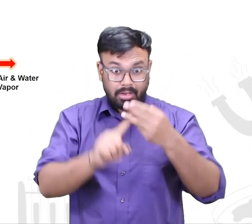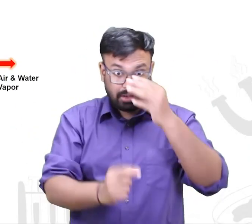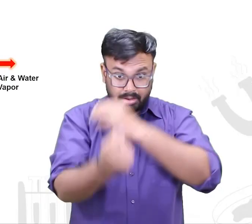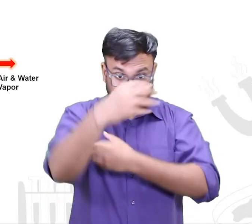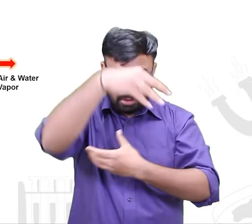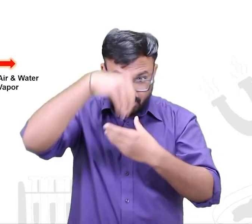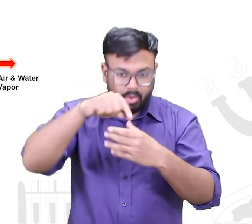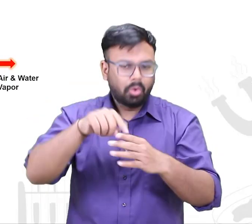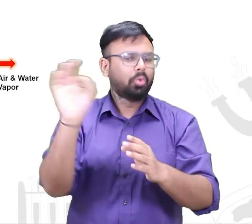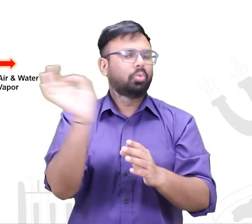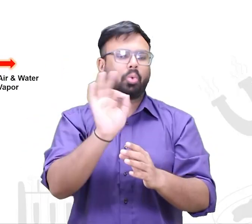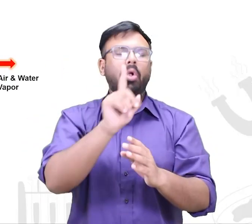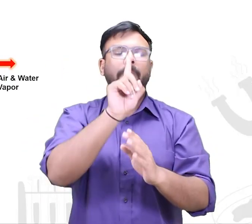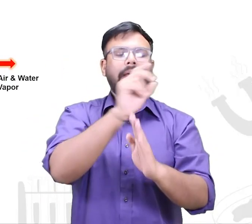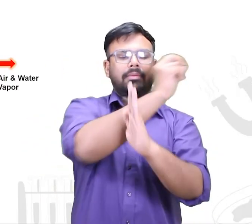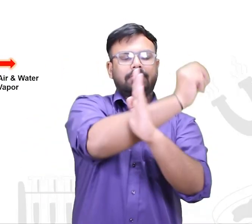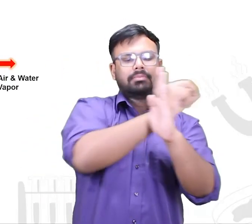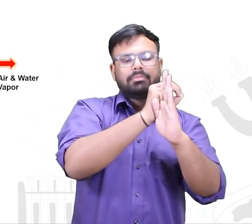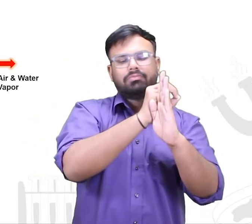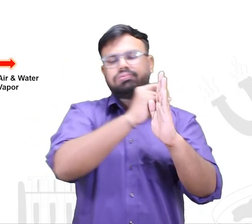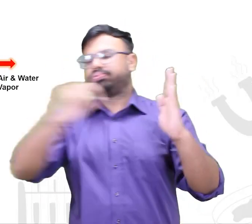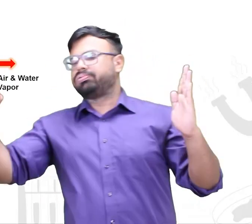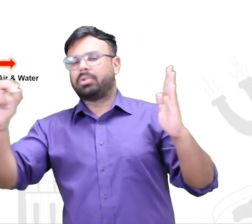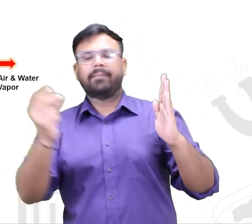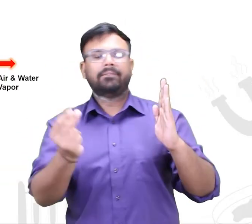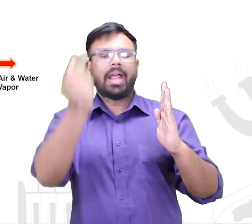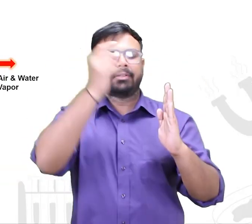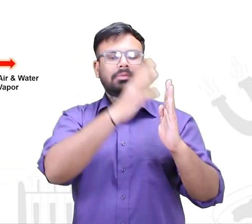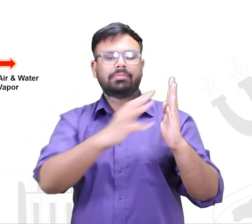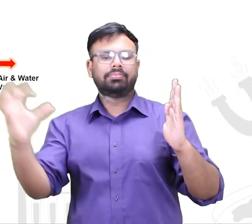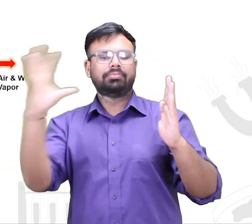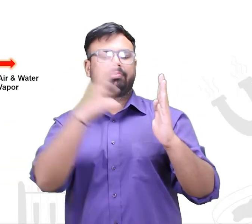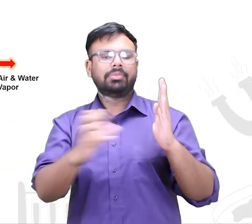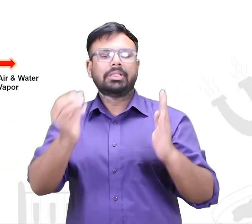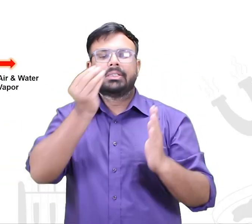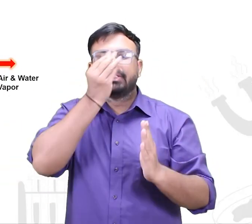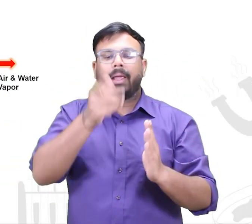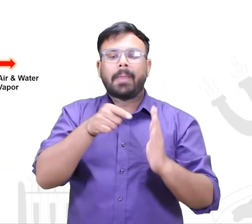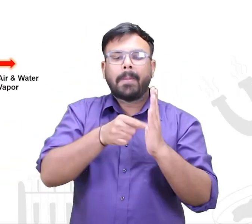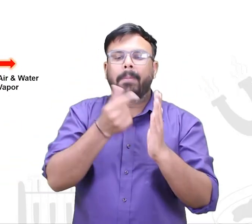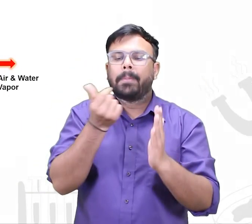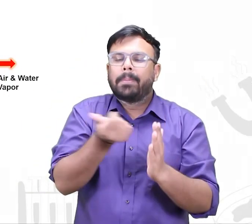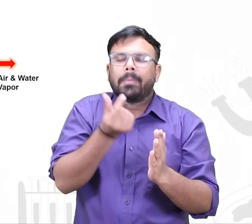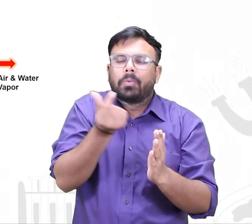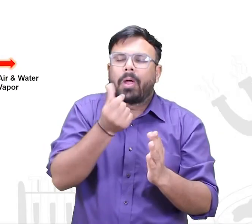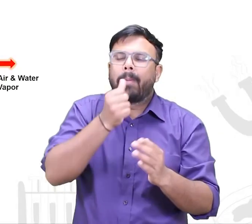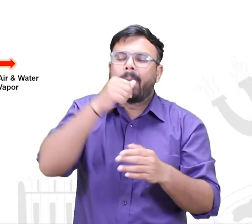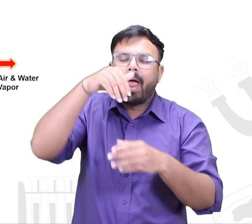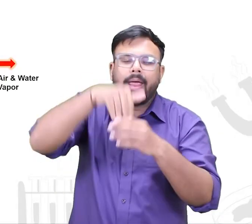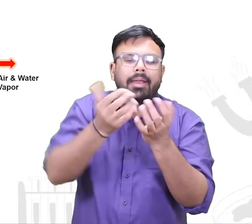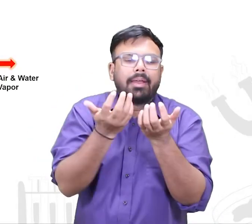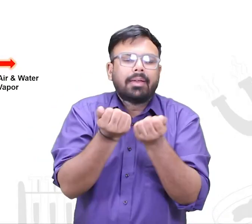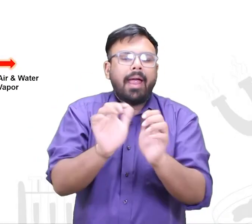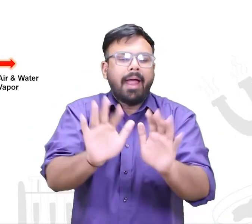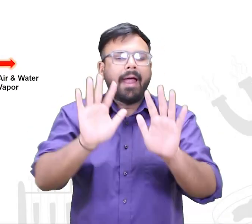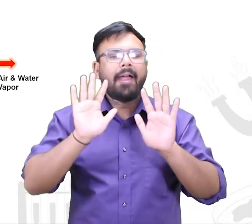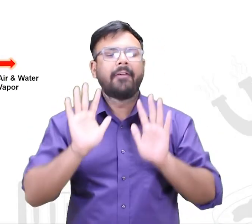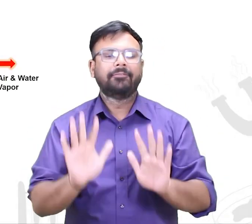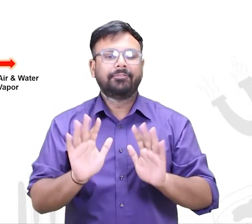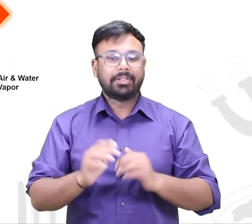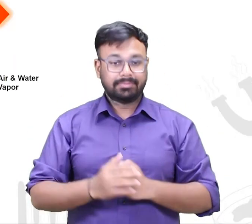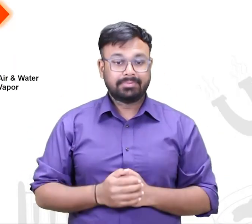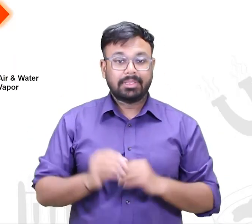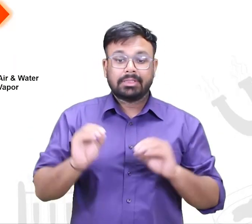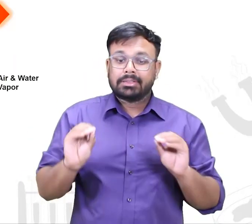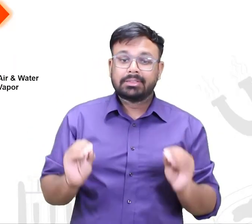conduct electrons. This allows the solution to conduct electricity. This membrane must be kept moist to conduct